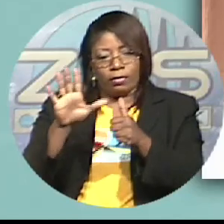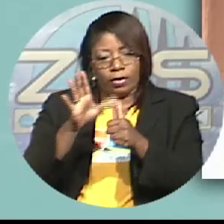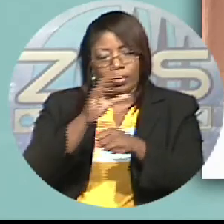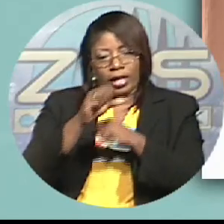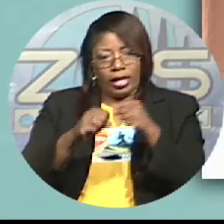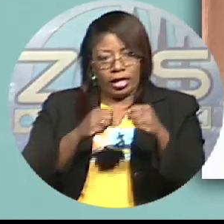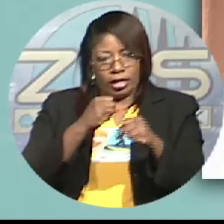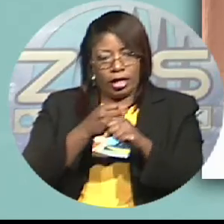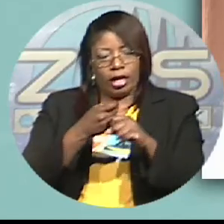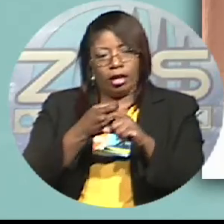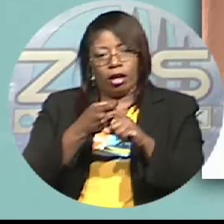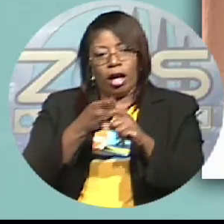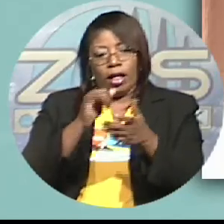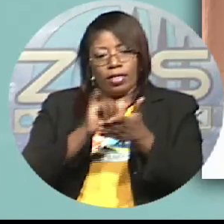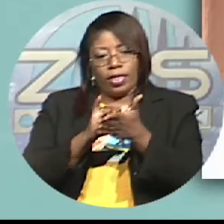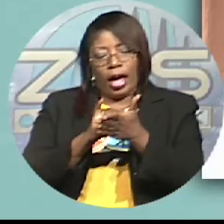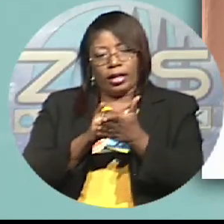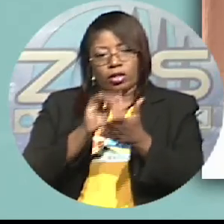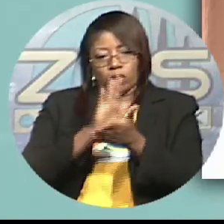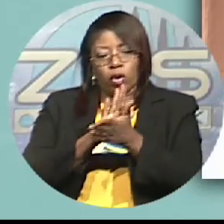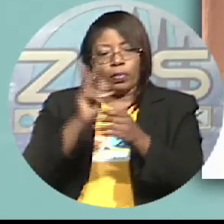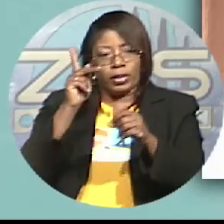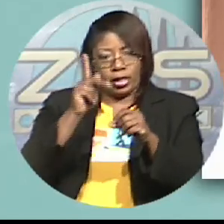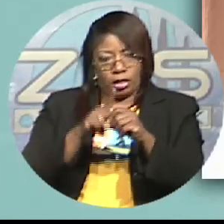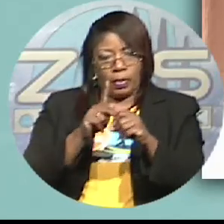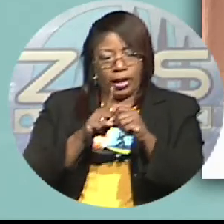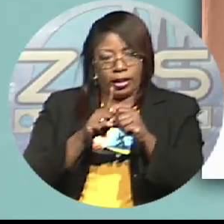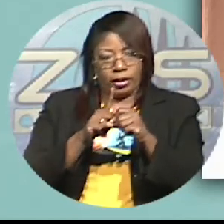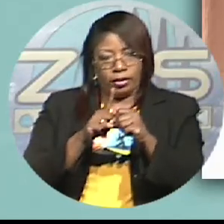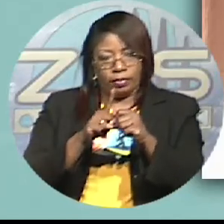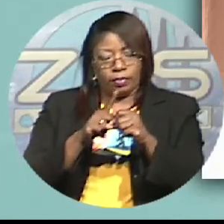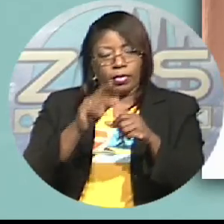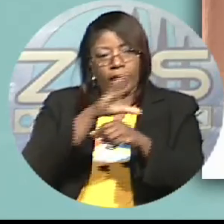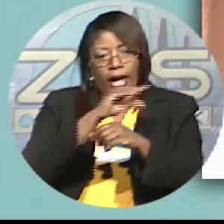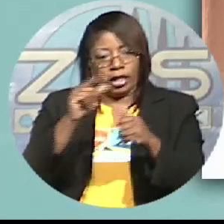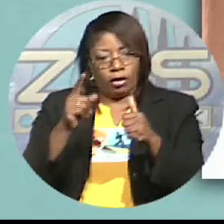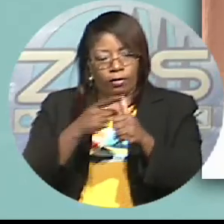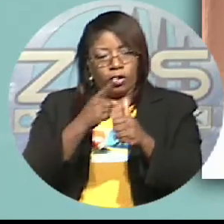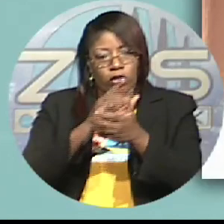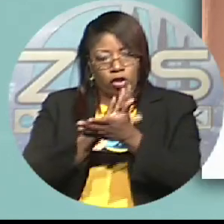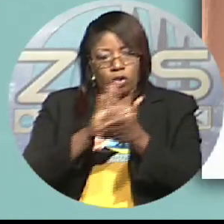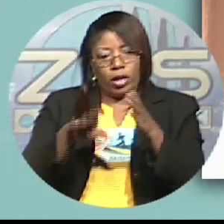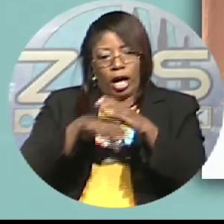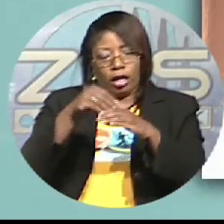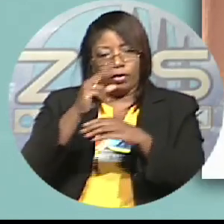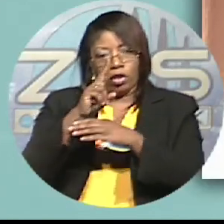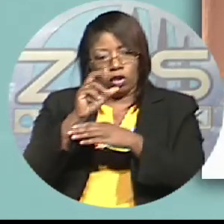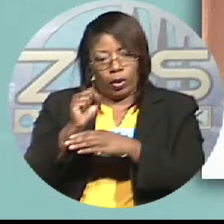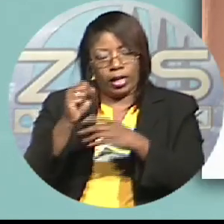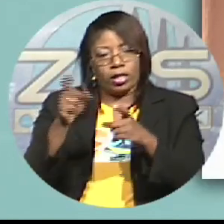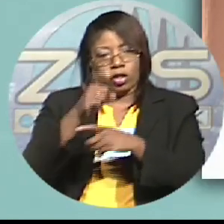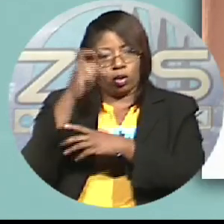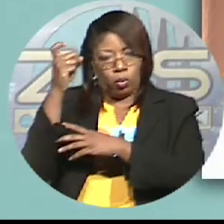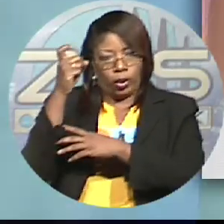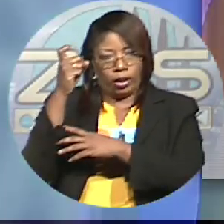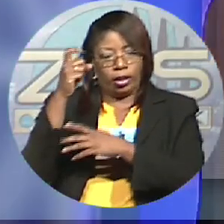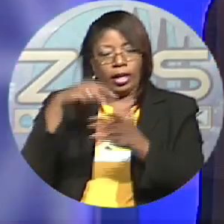students of Anatole Rogers participated in this competition, and is the first school outside of the U.S. to win the